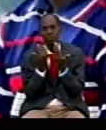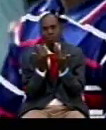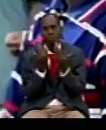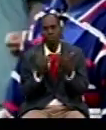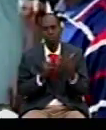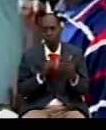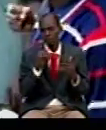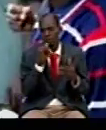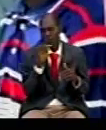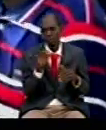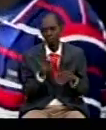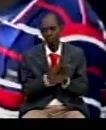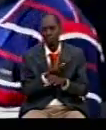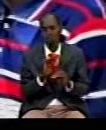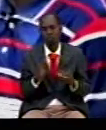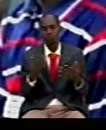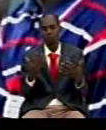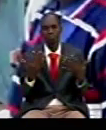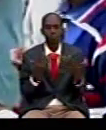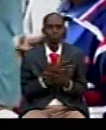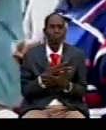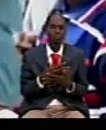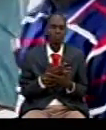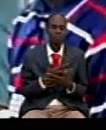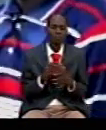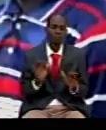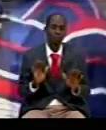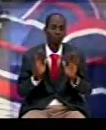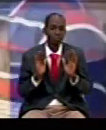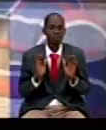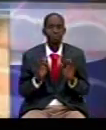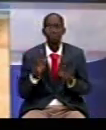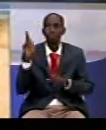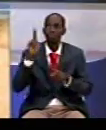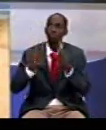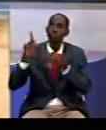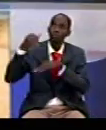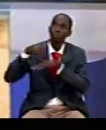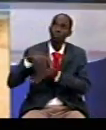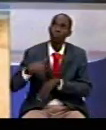I'm fearful. The people you send me to,